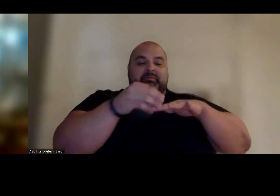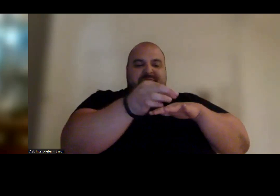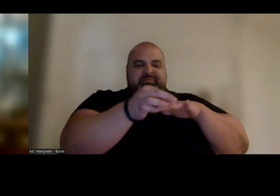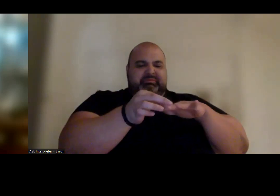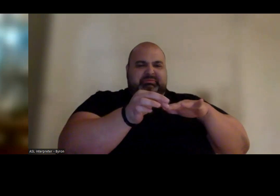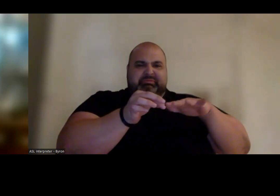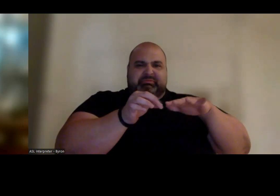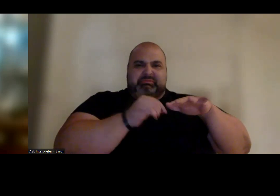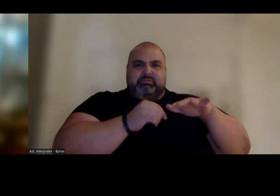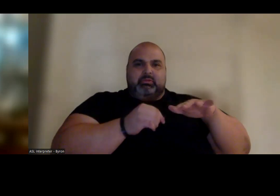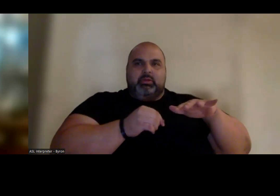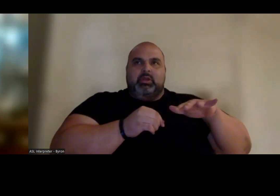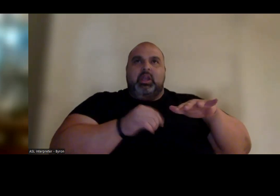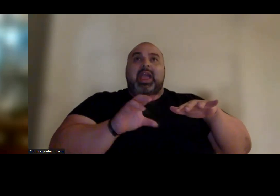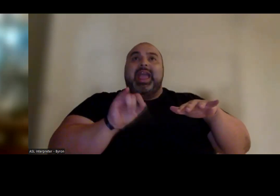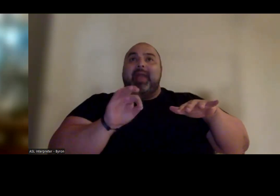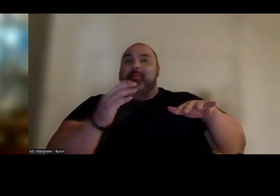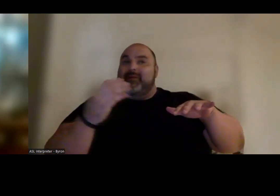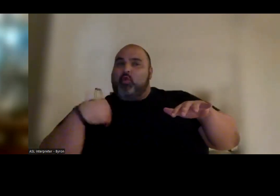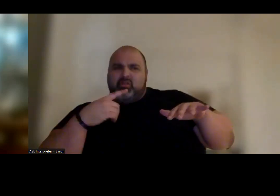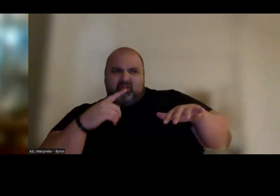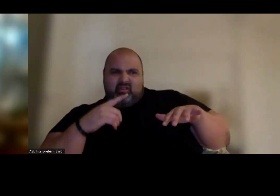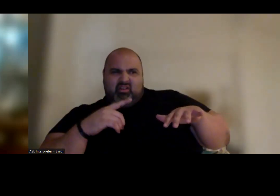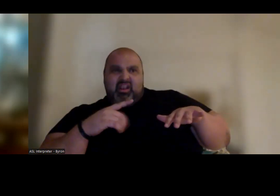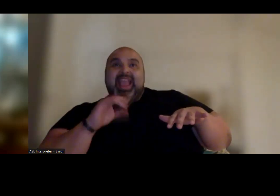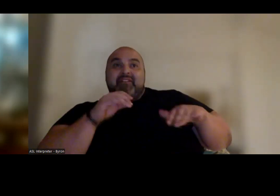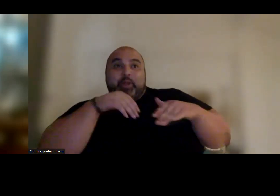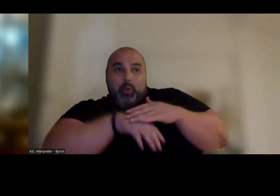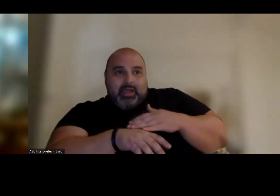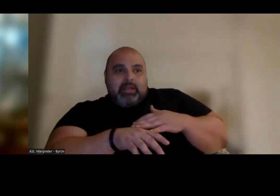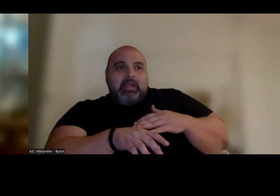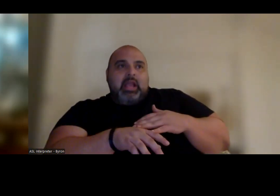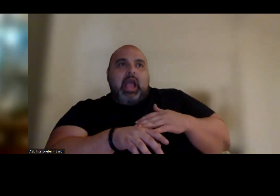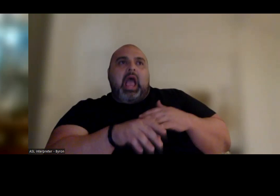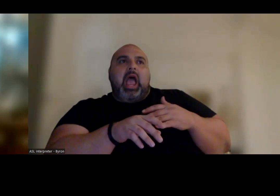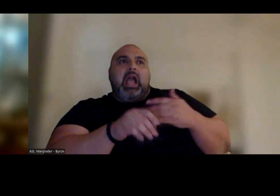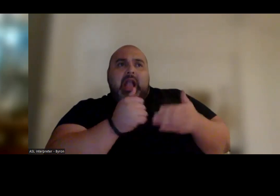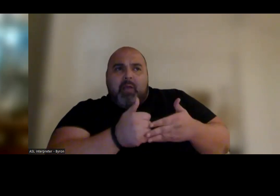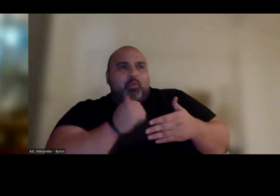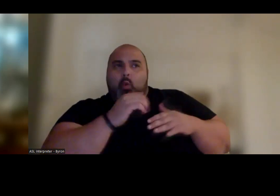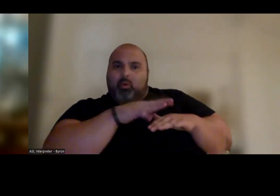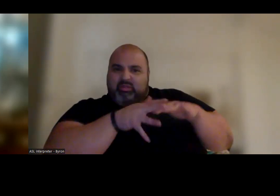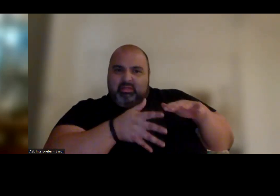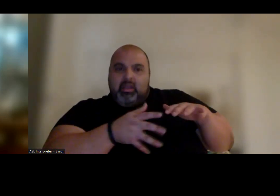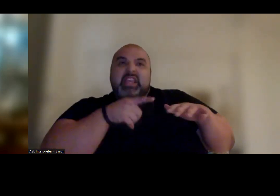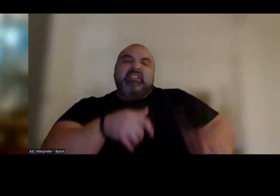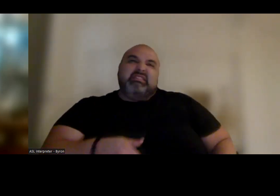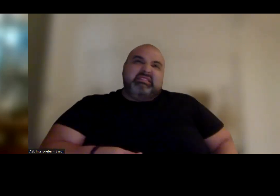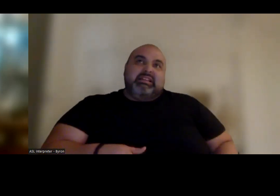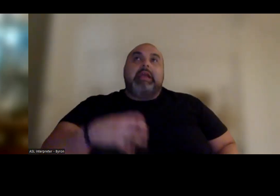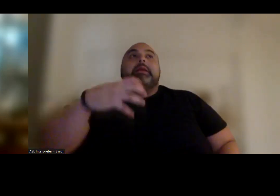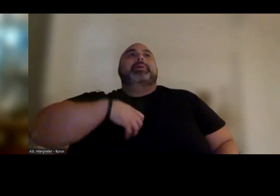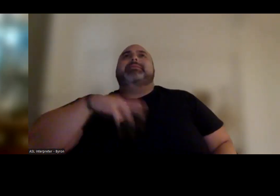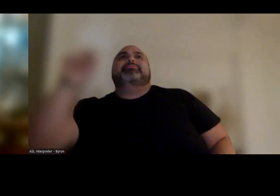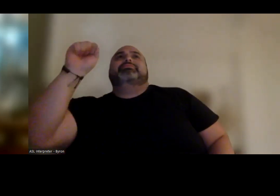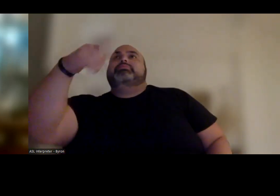should I have been able to get in a visit. He was scratching at some lesions that had appeared, and I had to put in a complaint to DPH about that